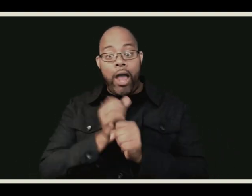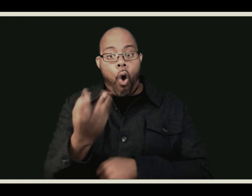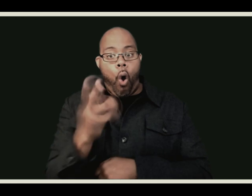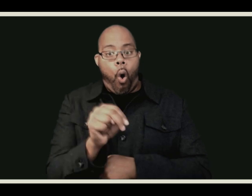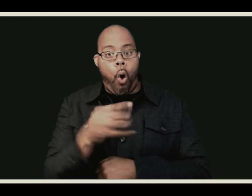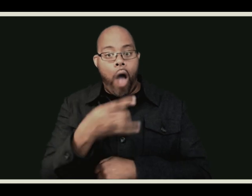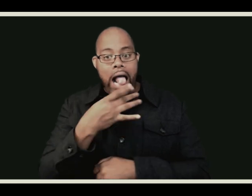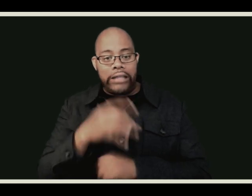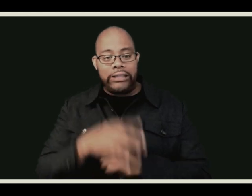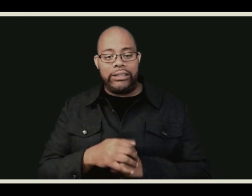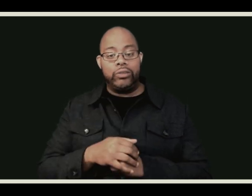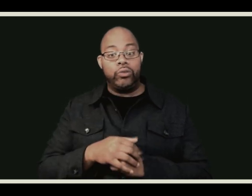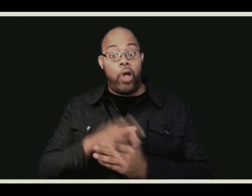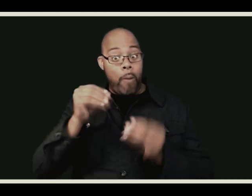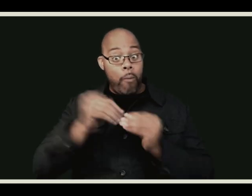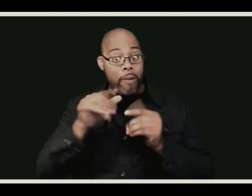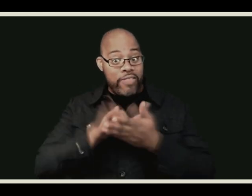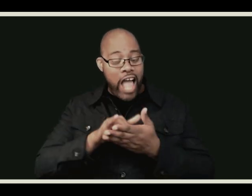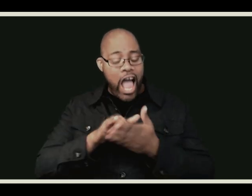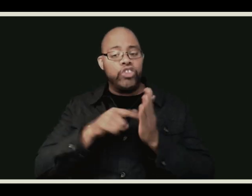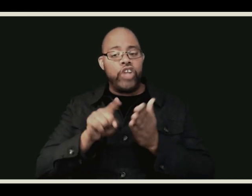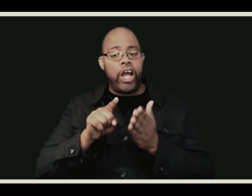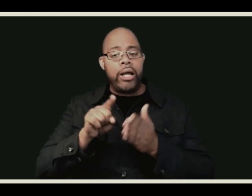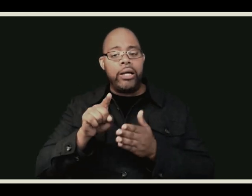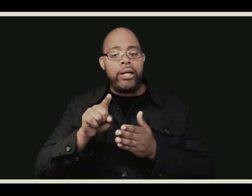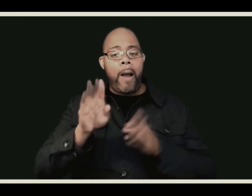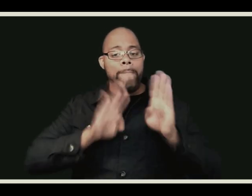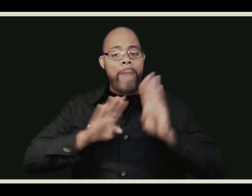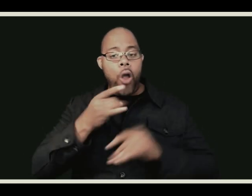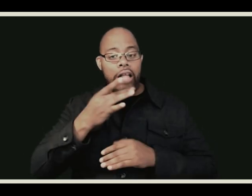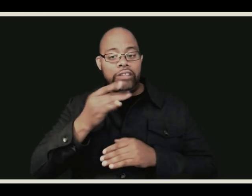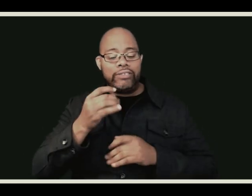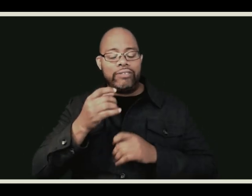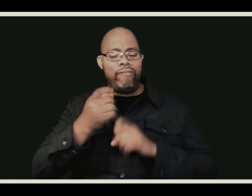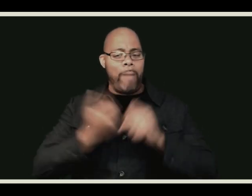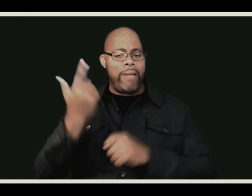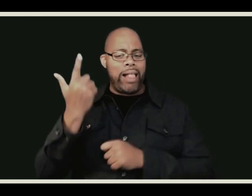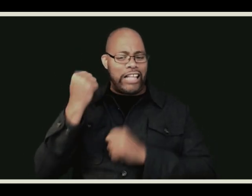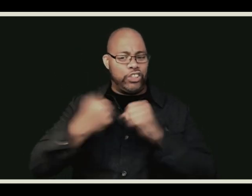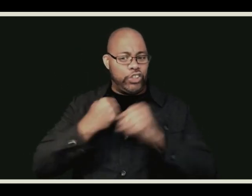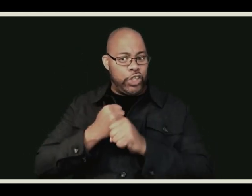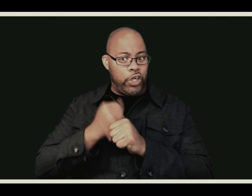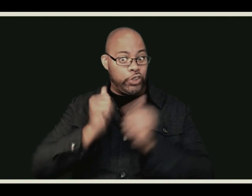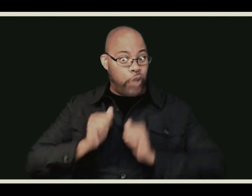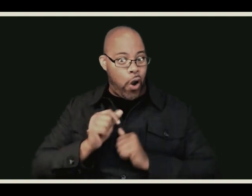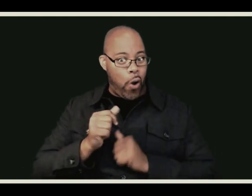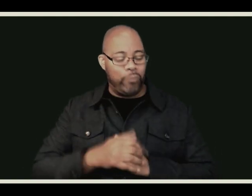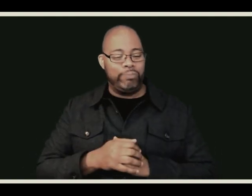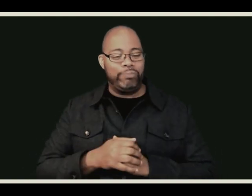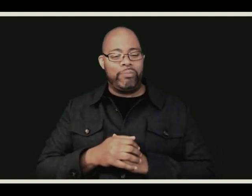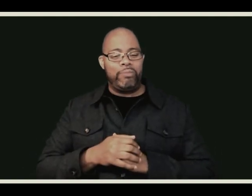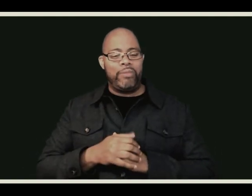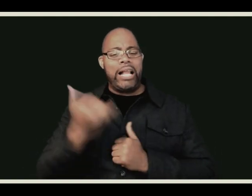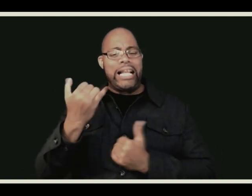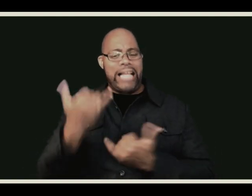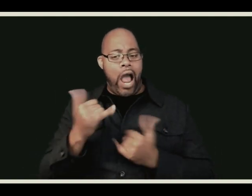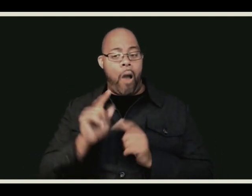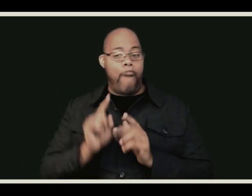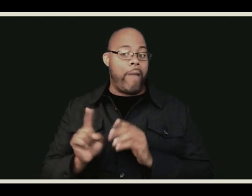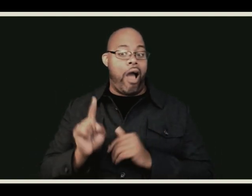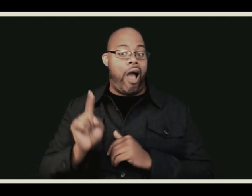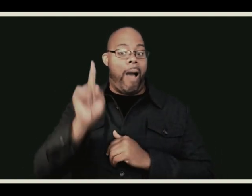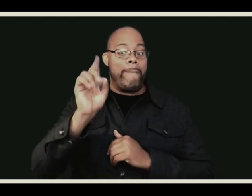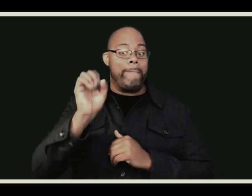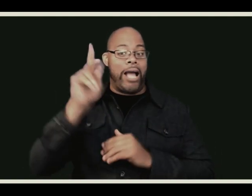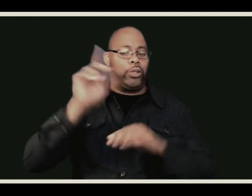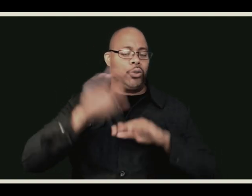light. And if you want to know more about that, check out our bioluminescence video from last year. But let's bob back up to